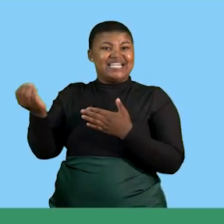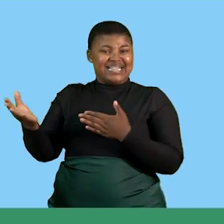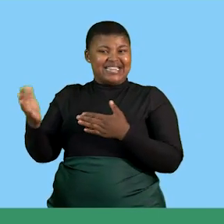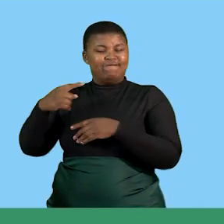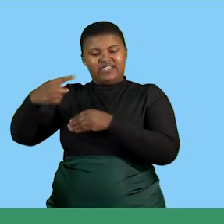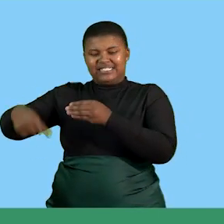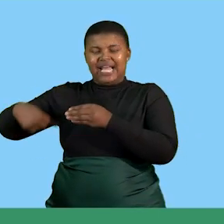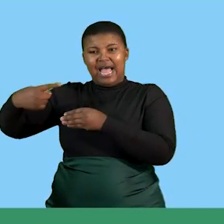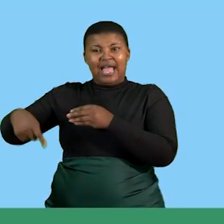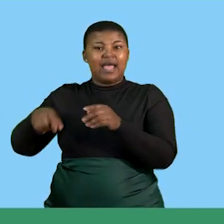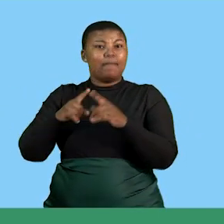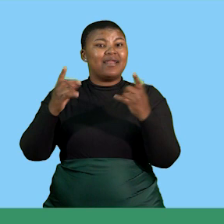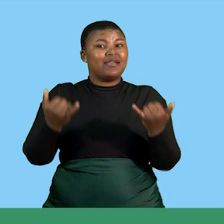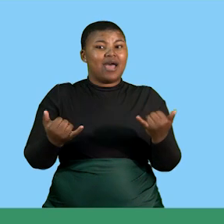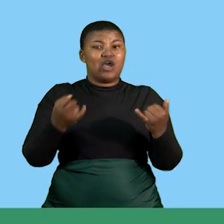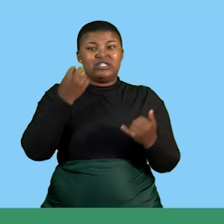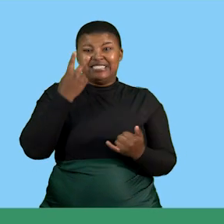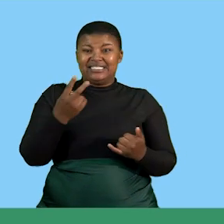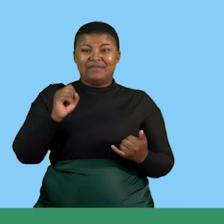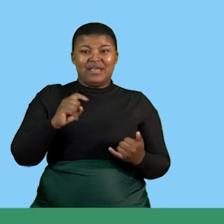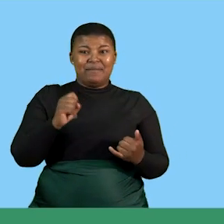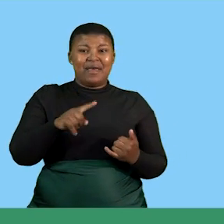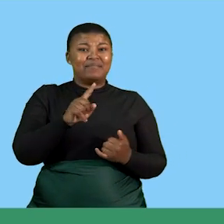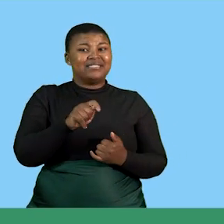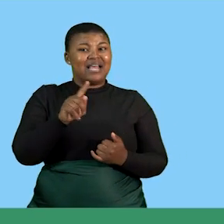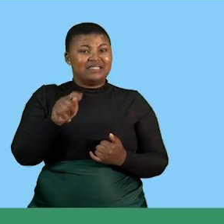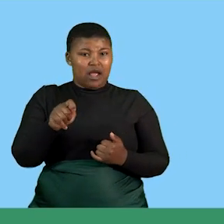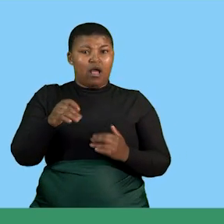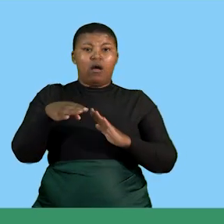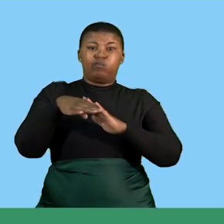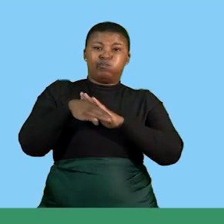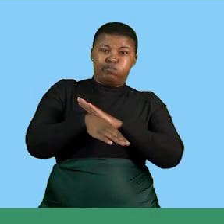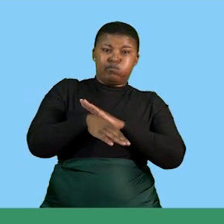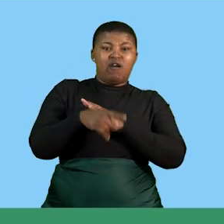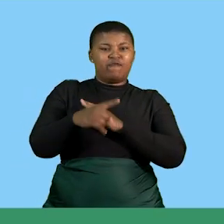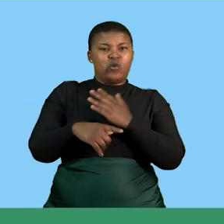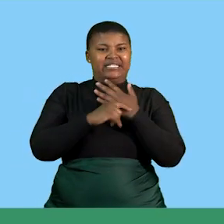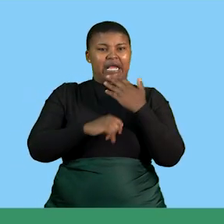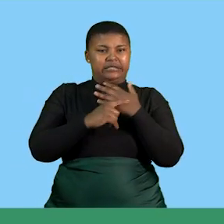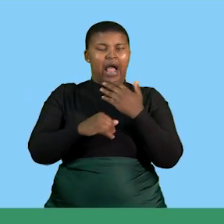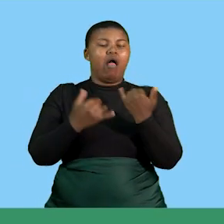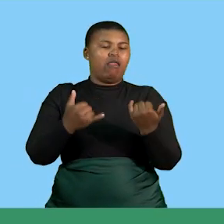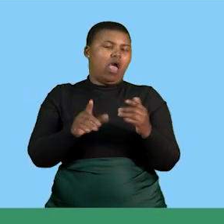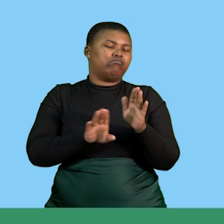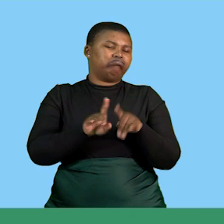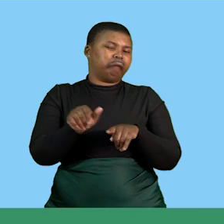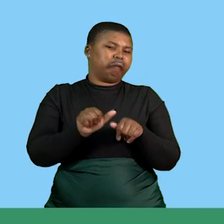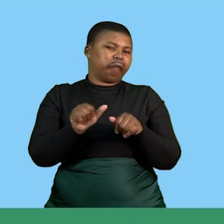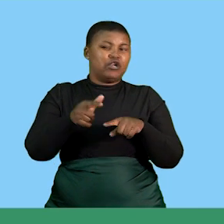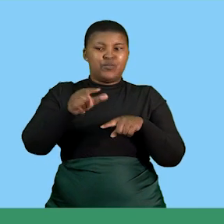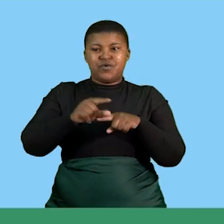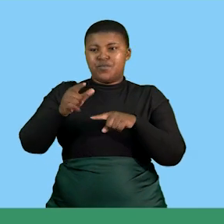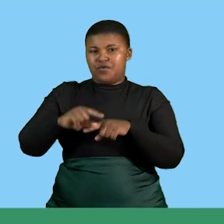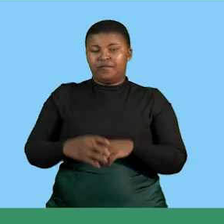A decrease in import taxes has helped Tiger Tires to improve their profits. Now question